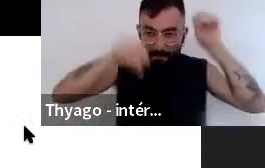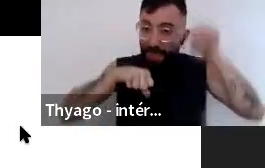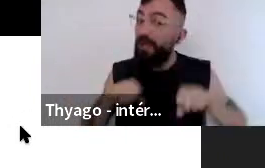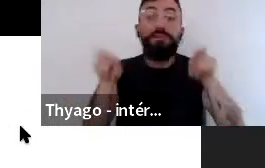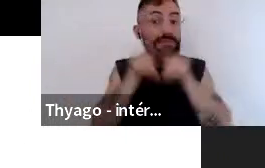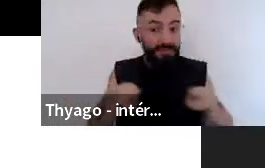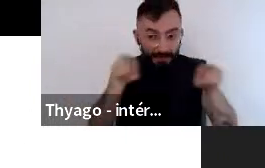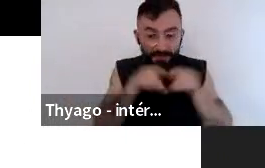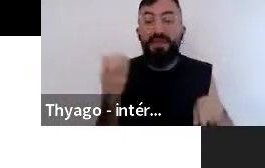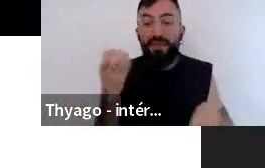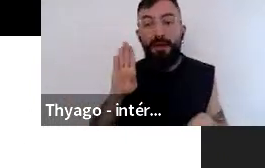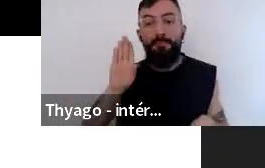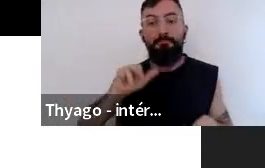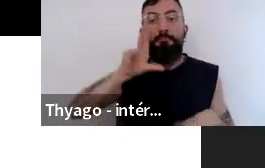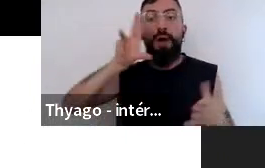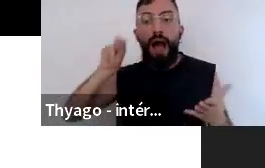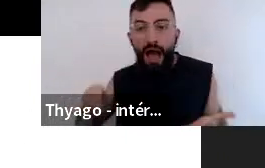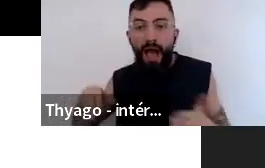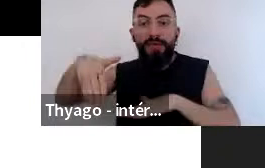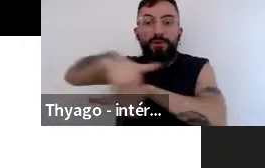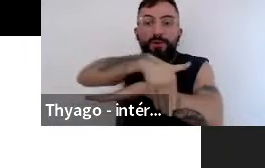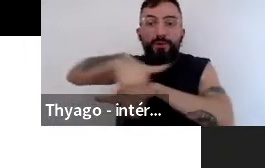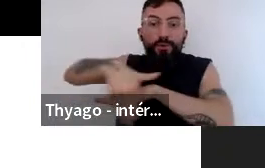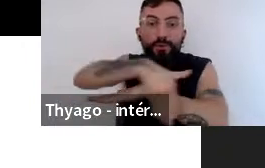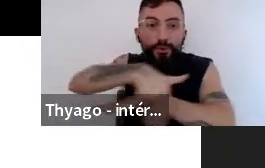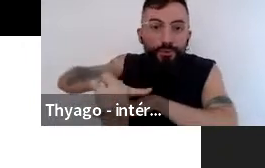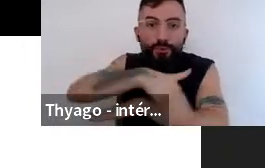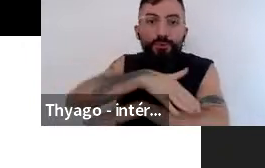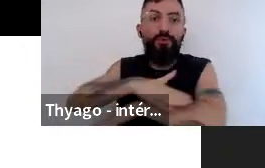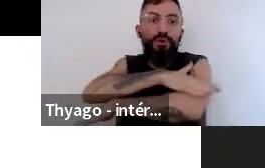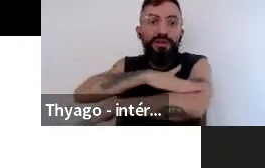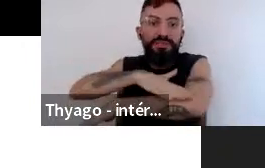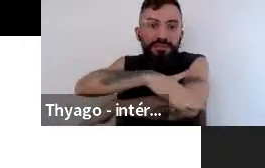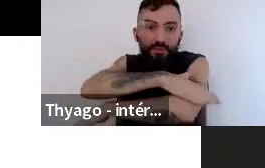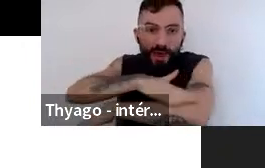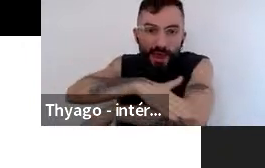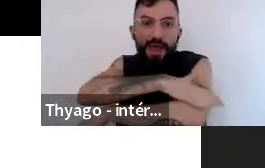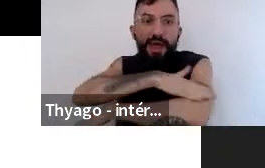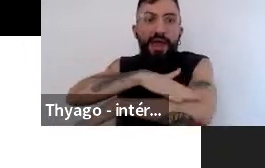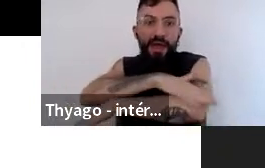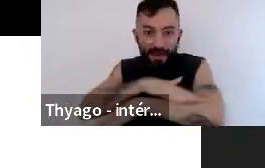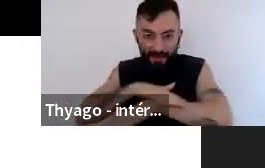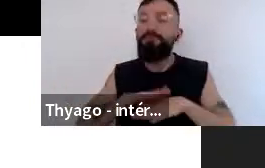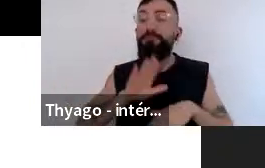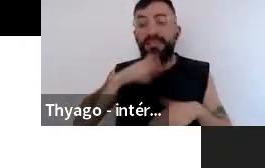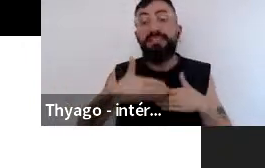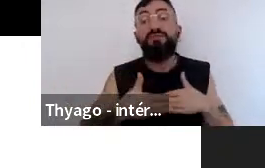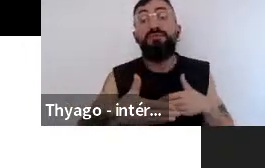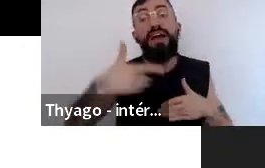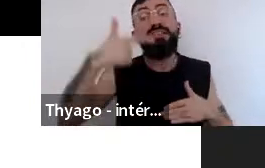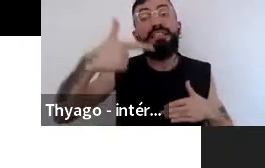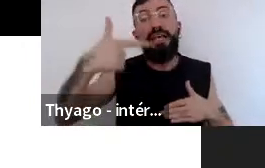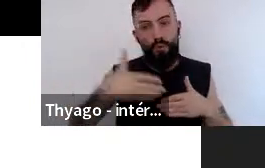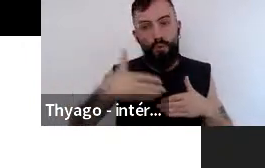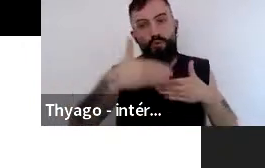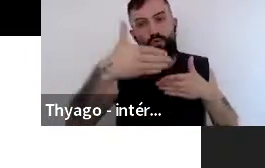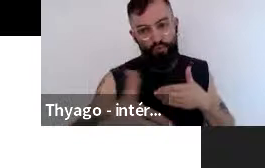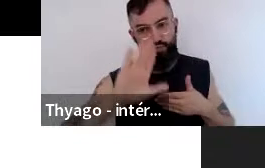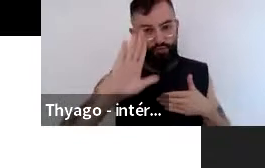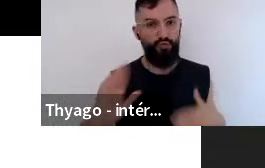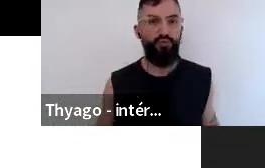for neighborhoods, streets, square, but that in a second moment, okay? Yeah,